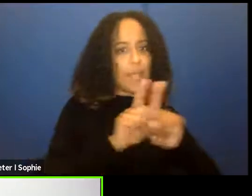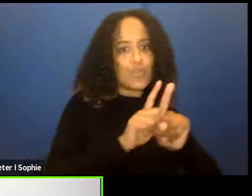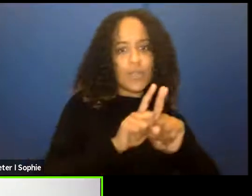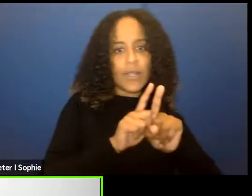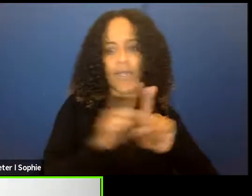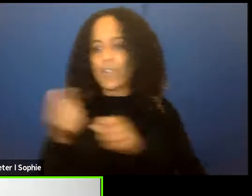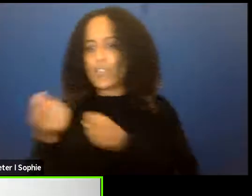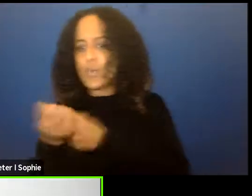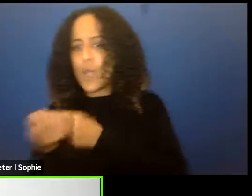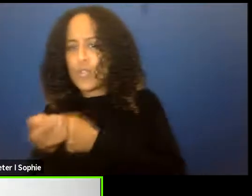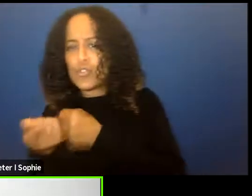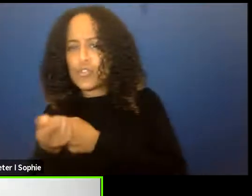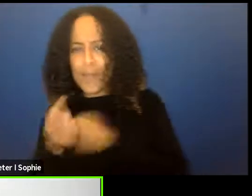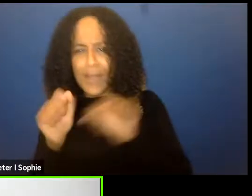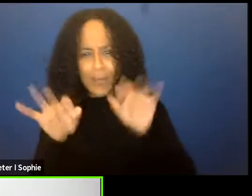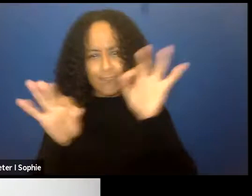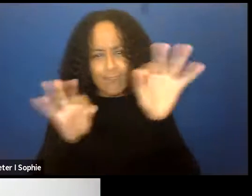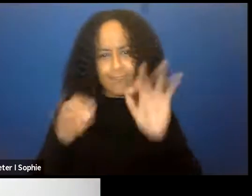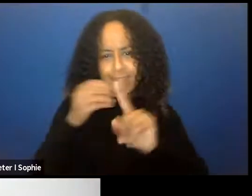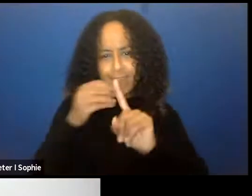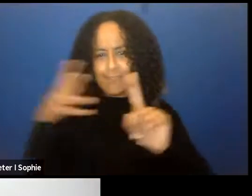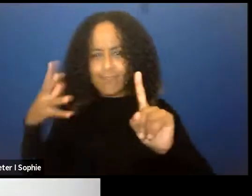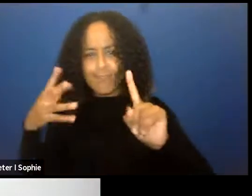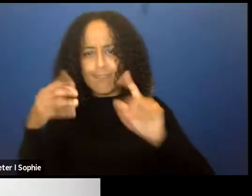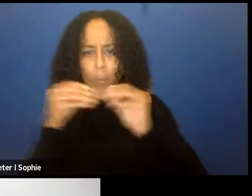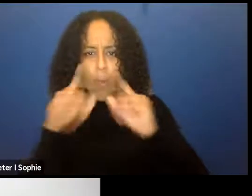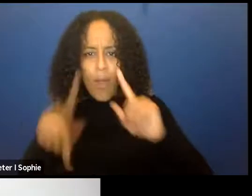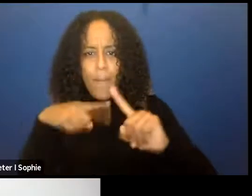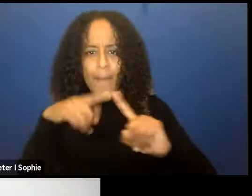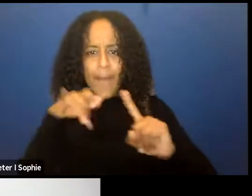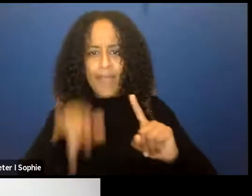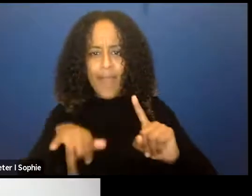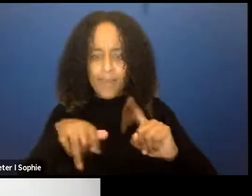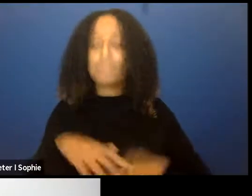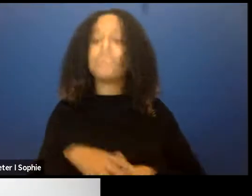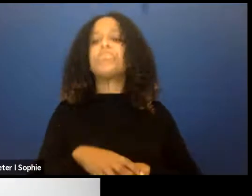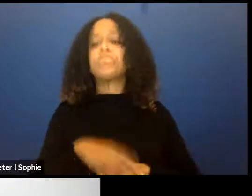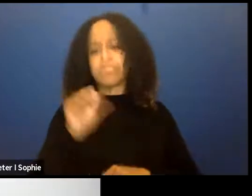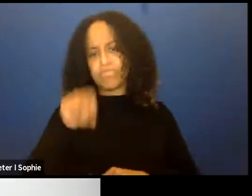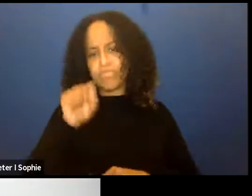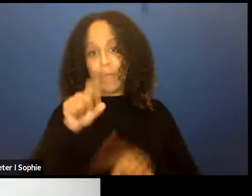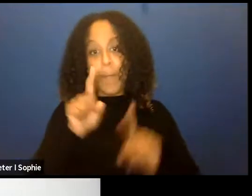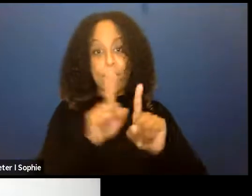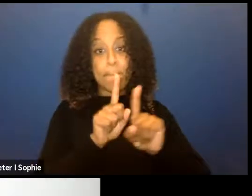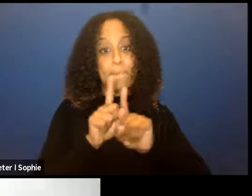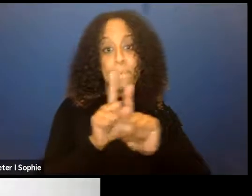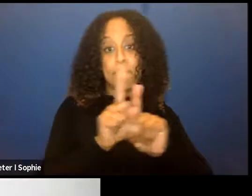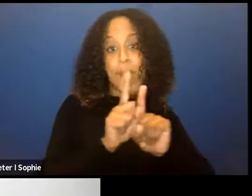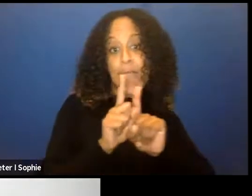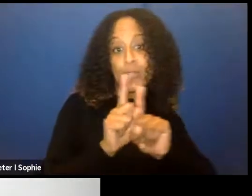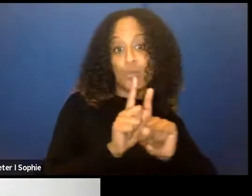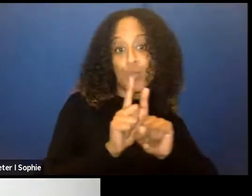say a little bit more about that? Yeah. I think for mentorship,